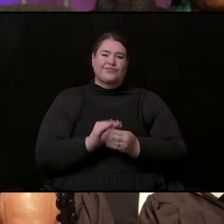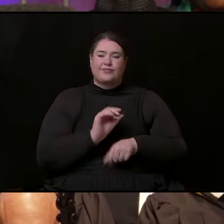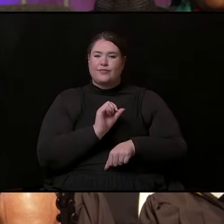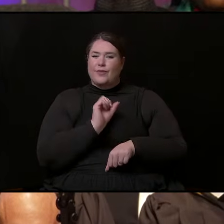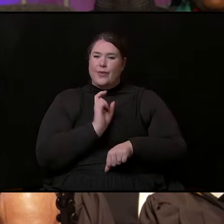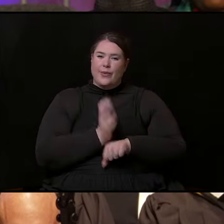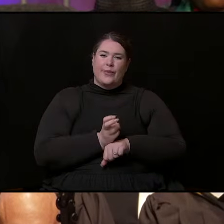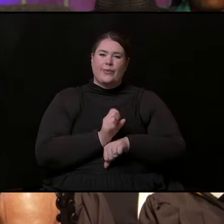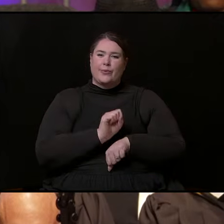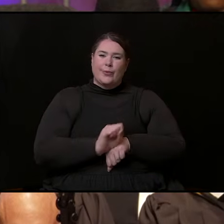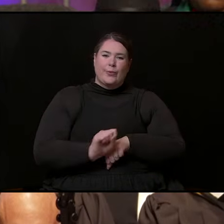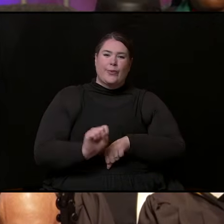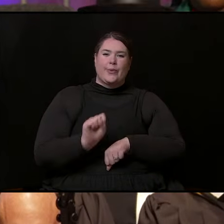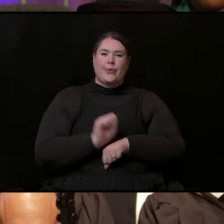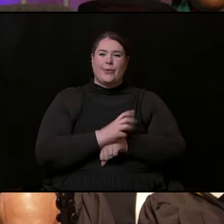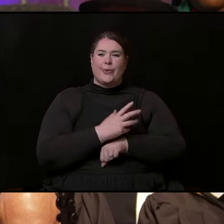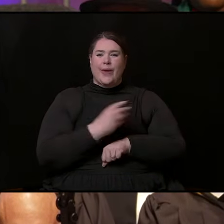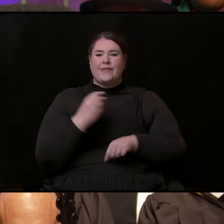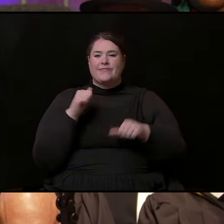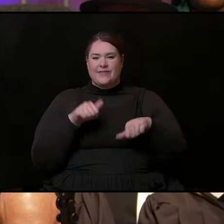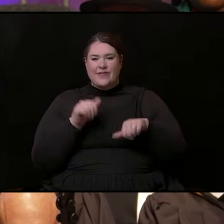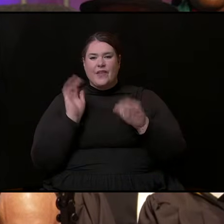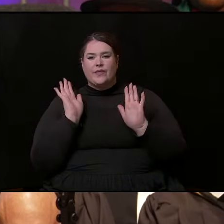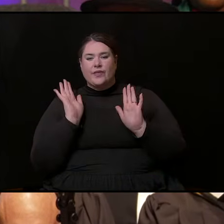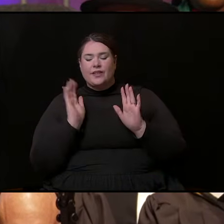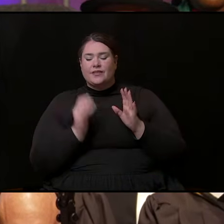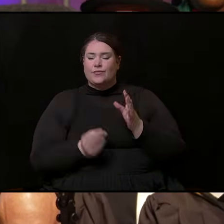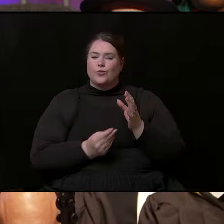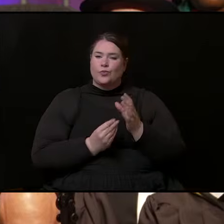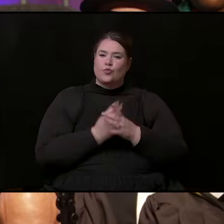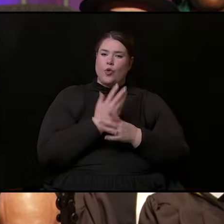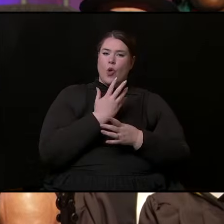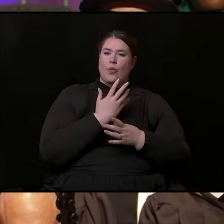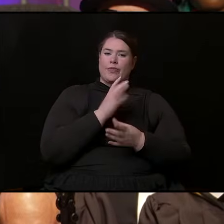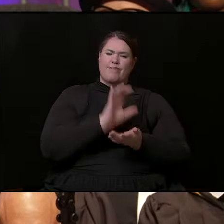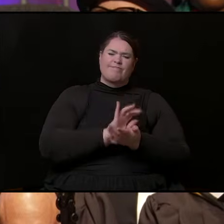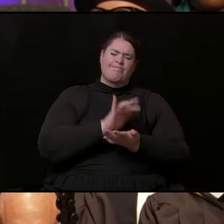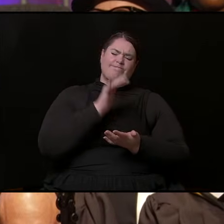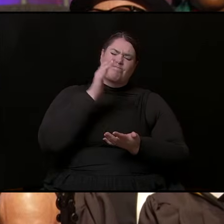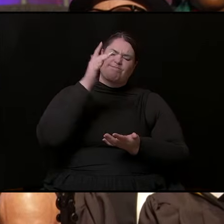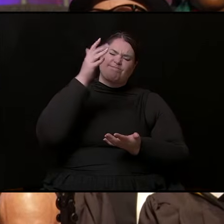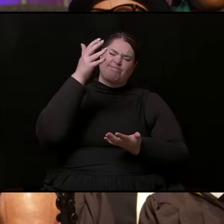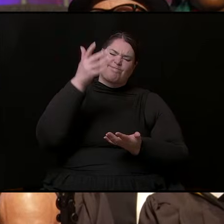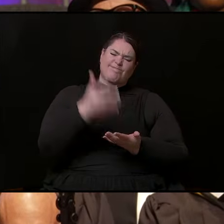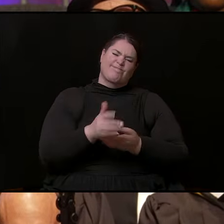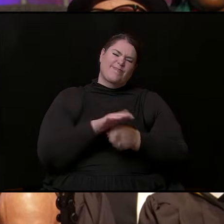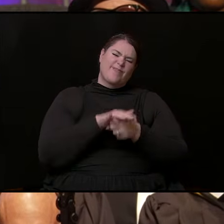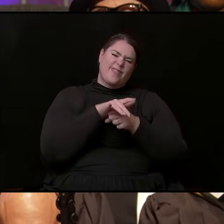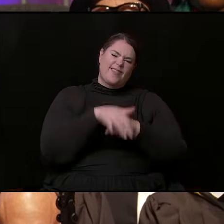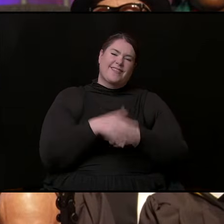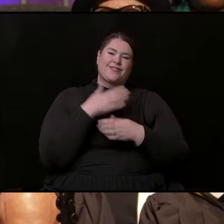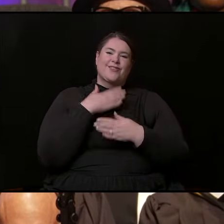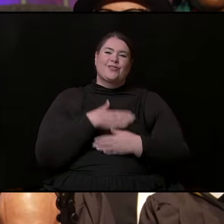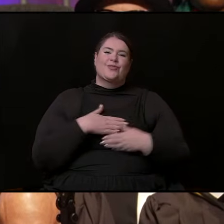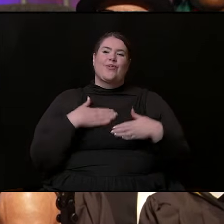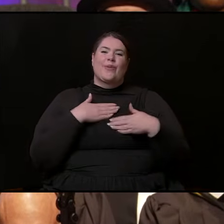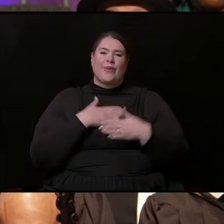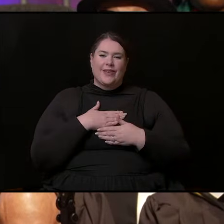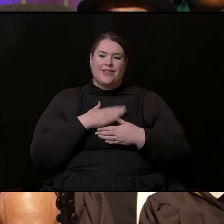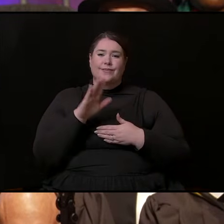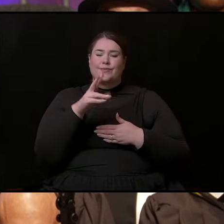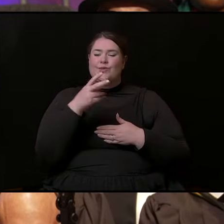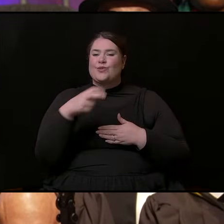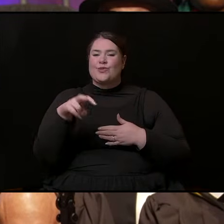and sacrifice, growth and abundant joy. But your journey does not stop